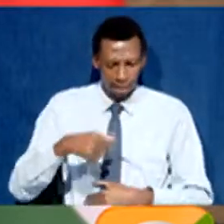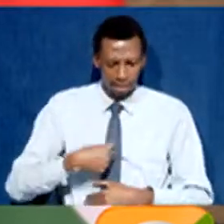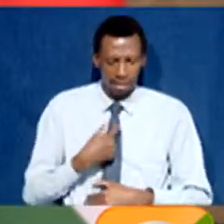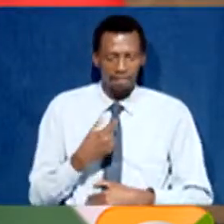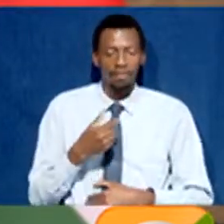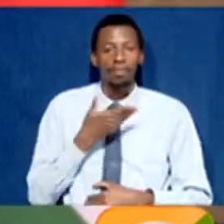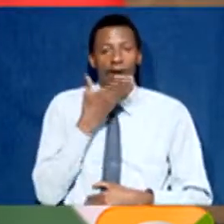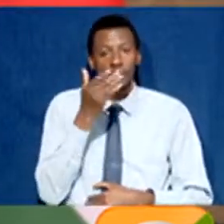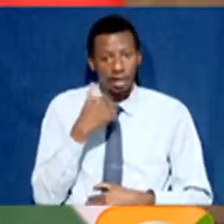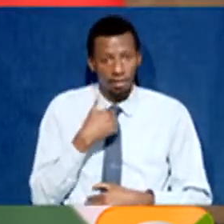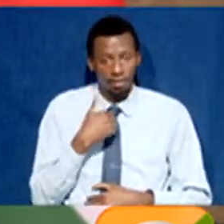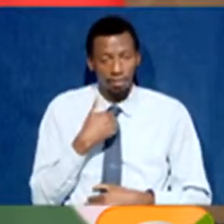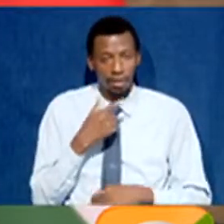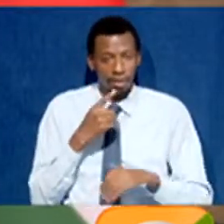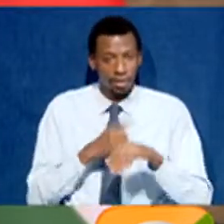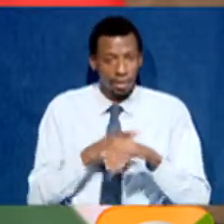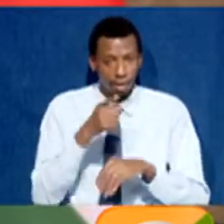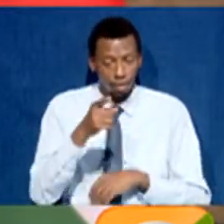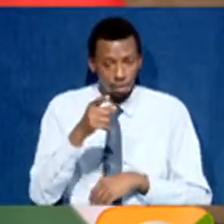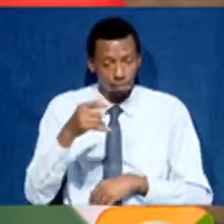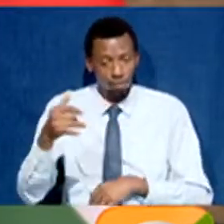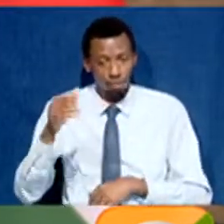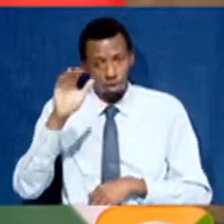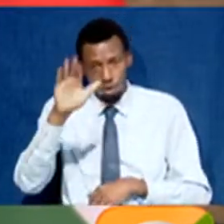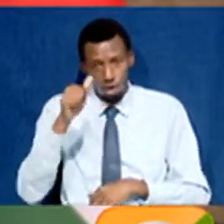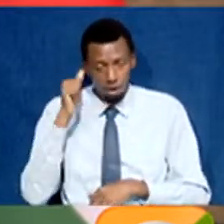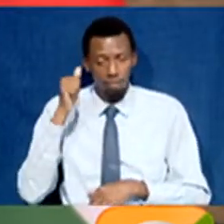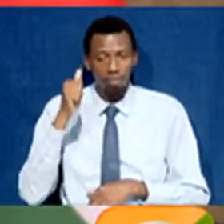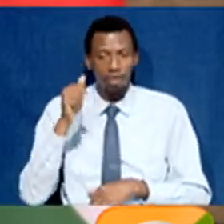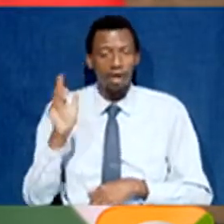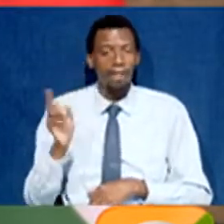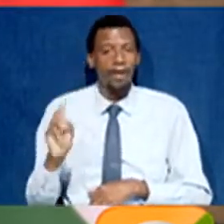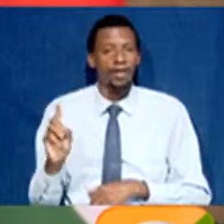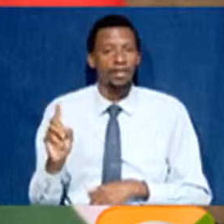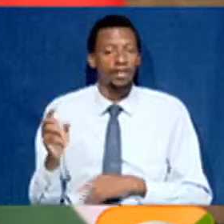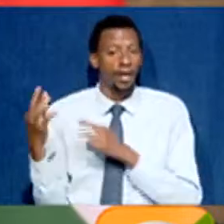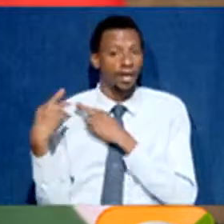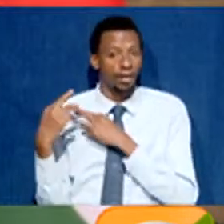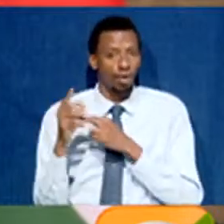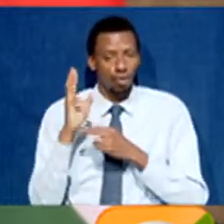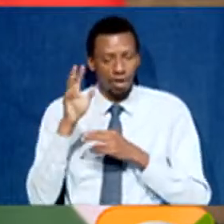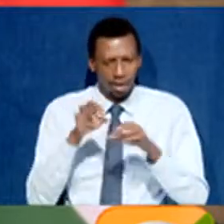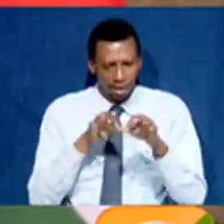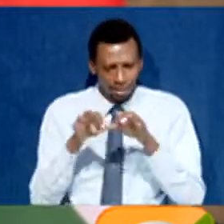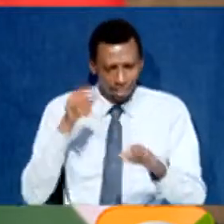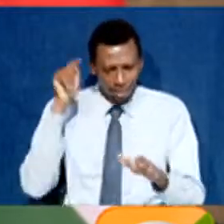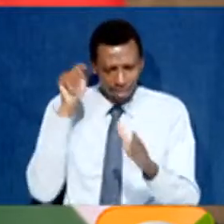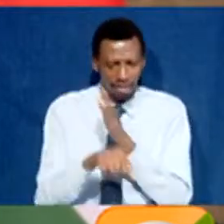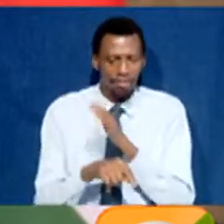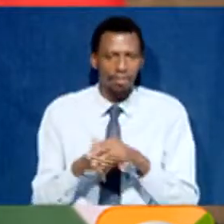call the ministry responsible, they will explain to you in detail. Now?